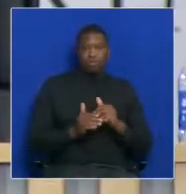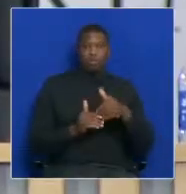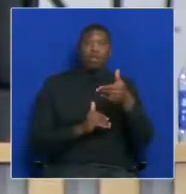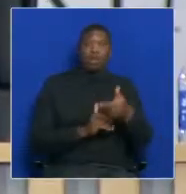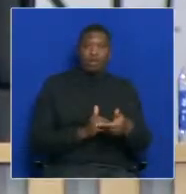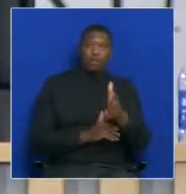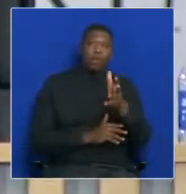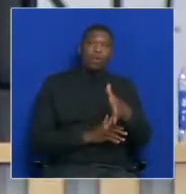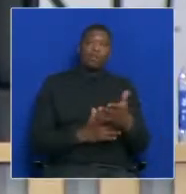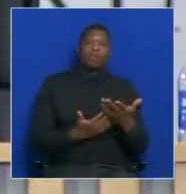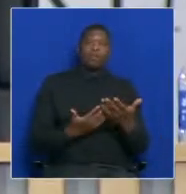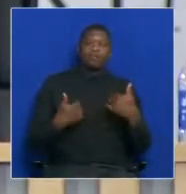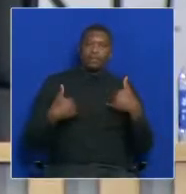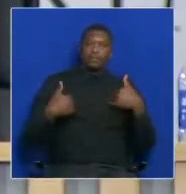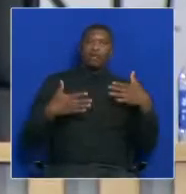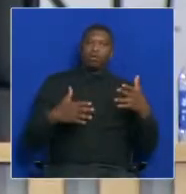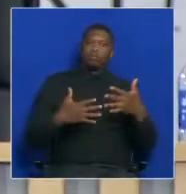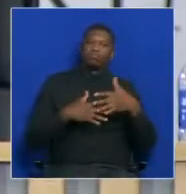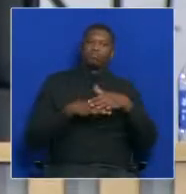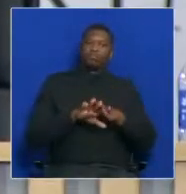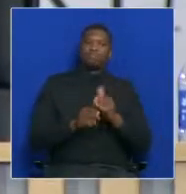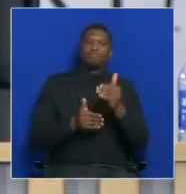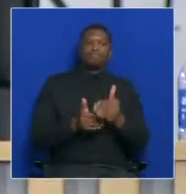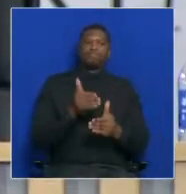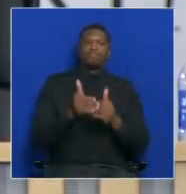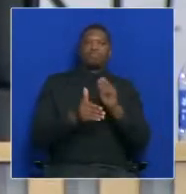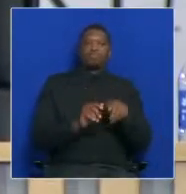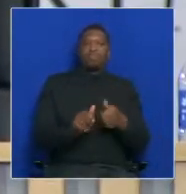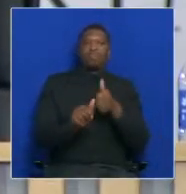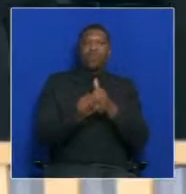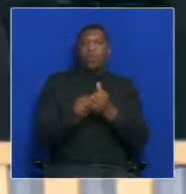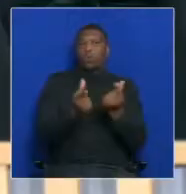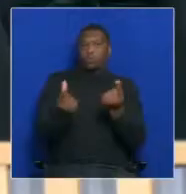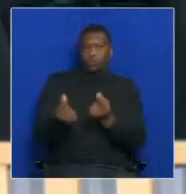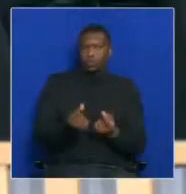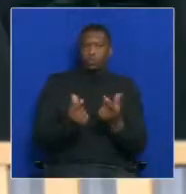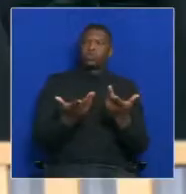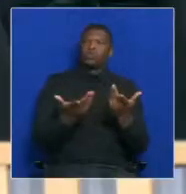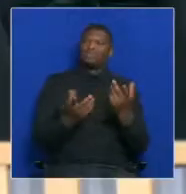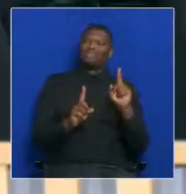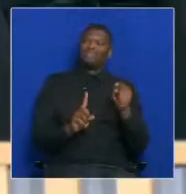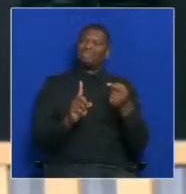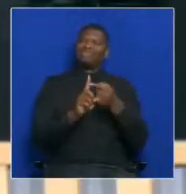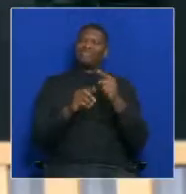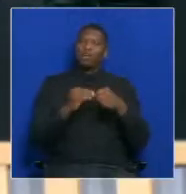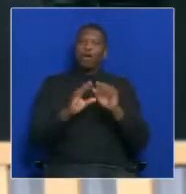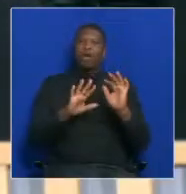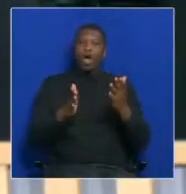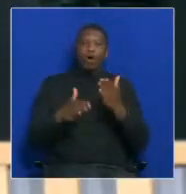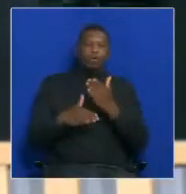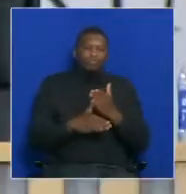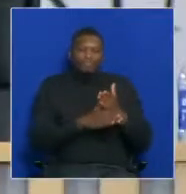enrolled, and other processes will follow in terms of the takedown and so forth.